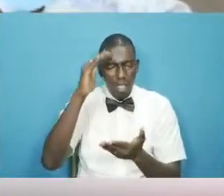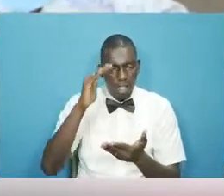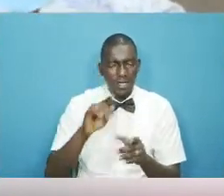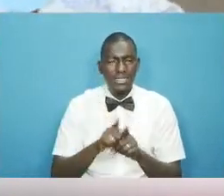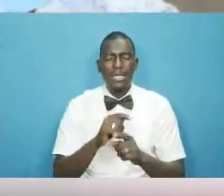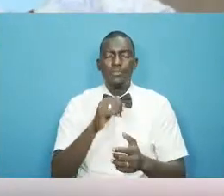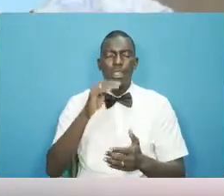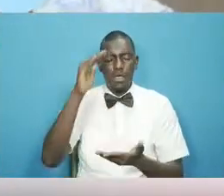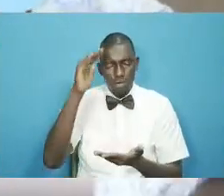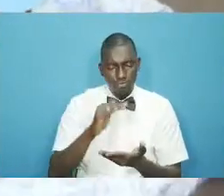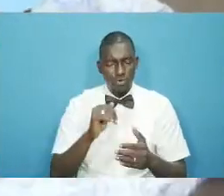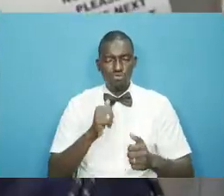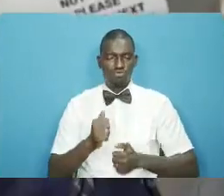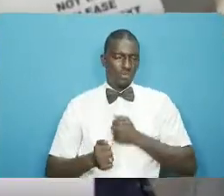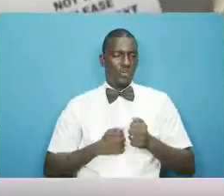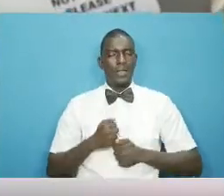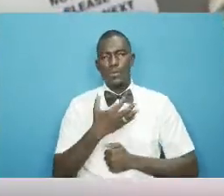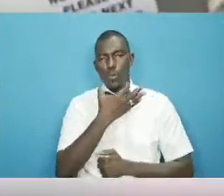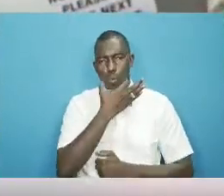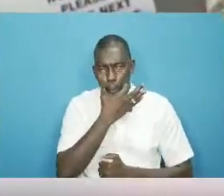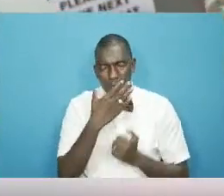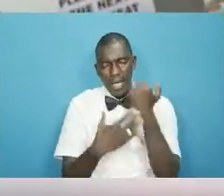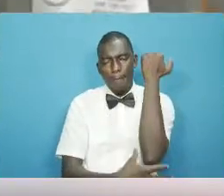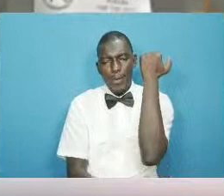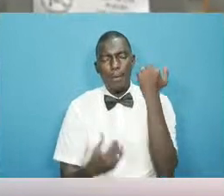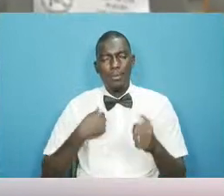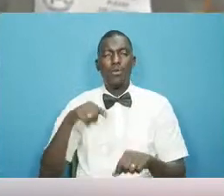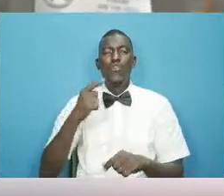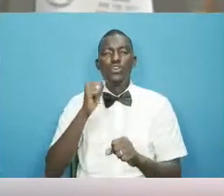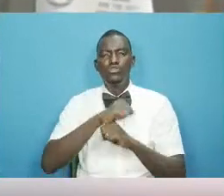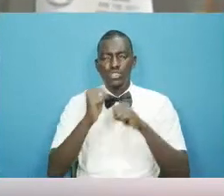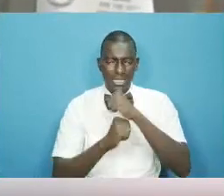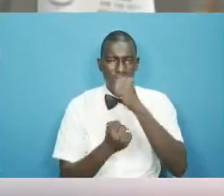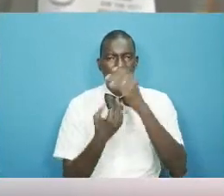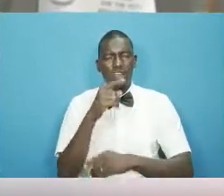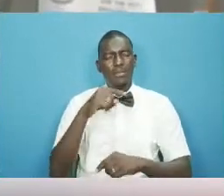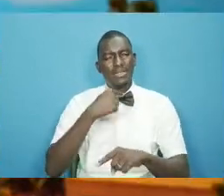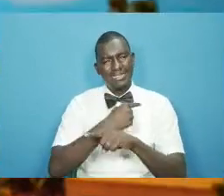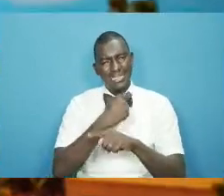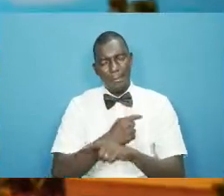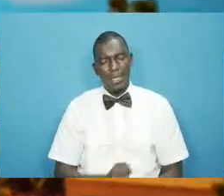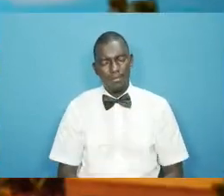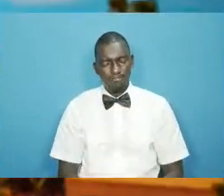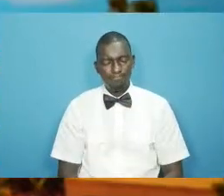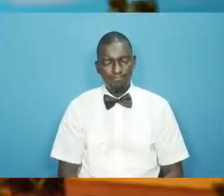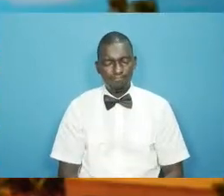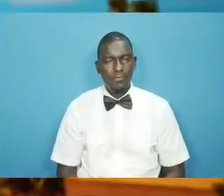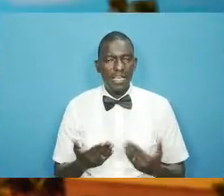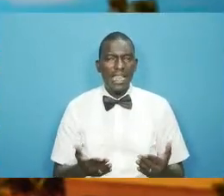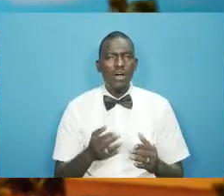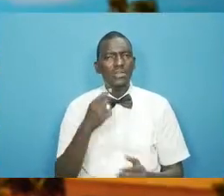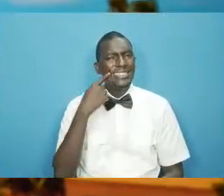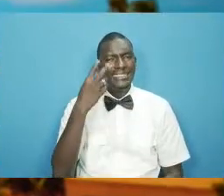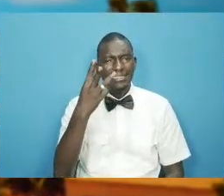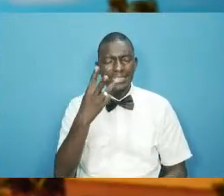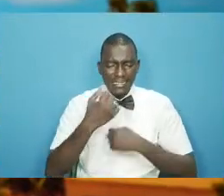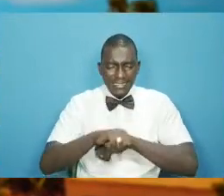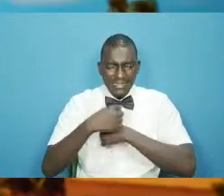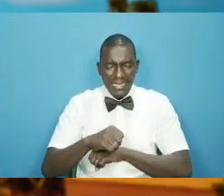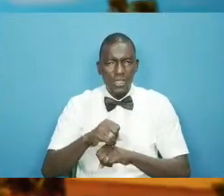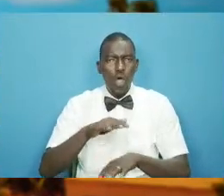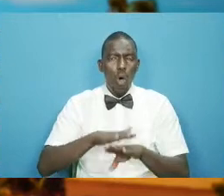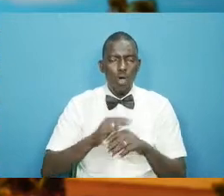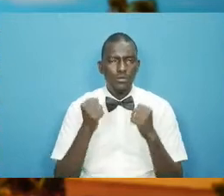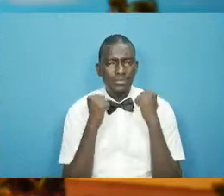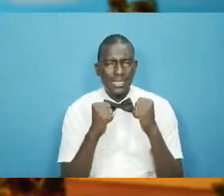of the vulnerable for sustainable development of the Gambia. Mohamed Lamin Chai, QTV News. Now, a 3-day training on